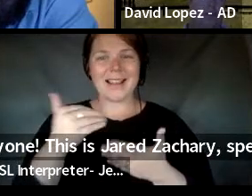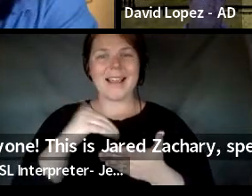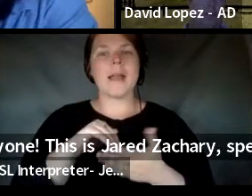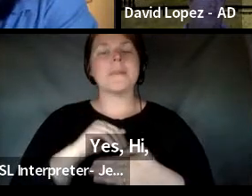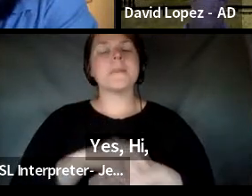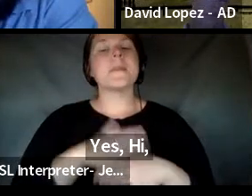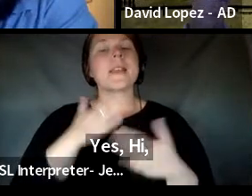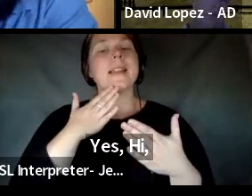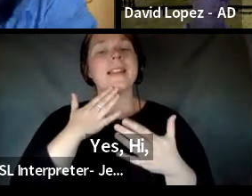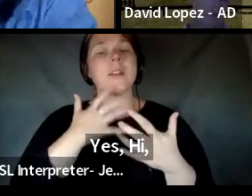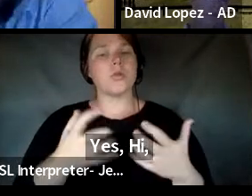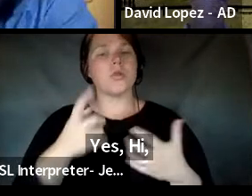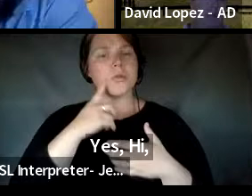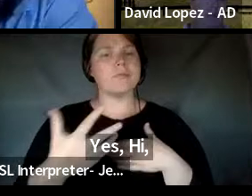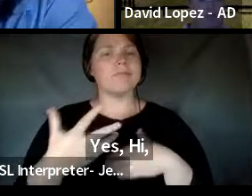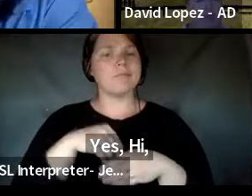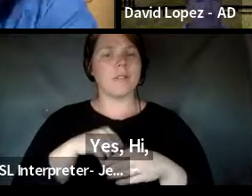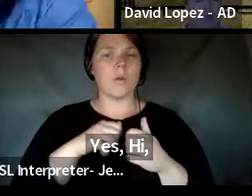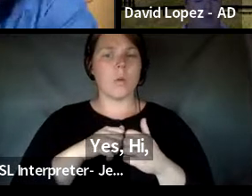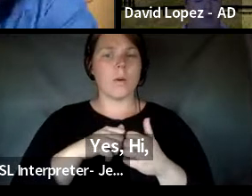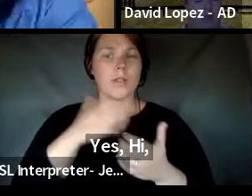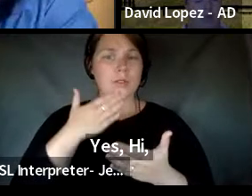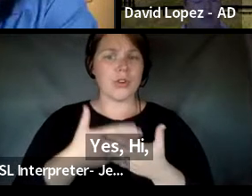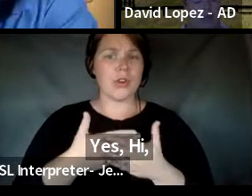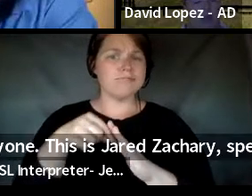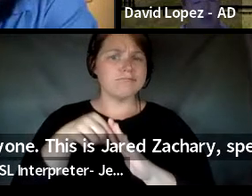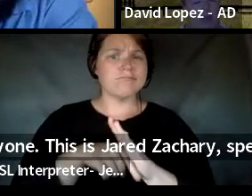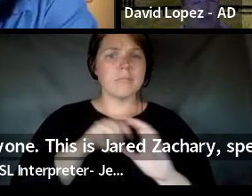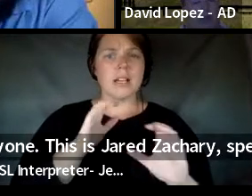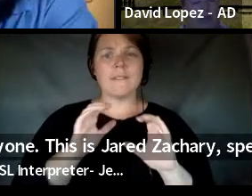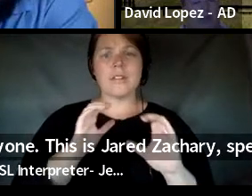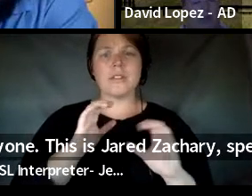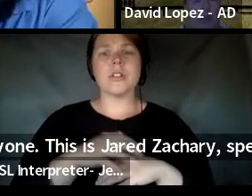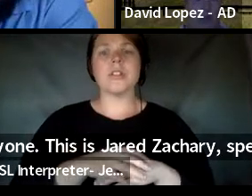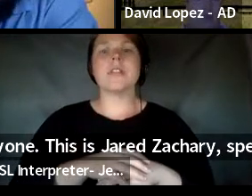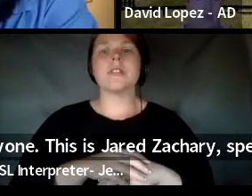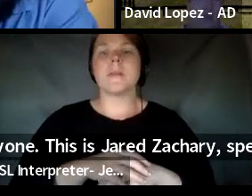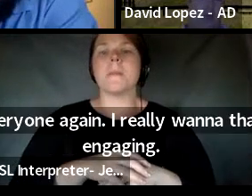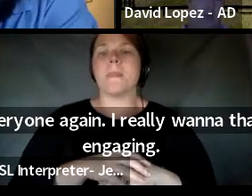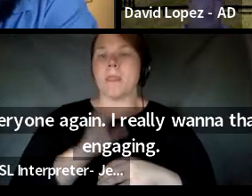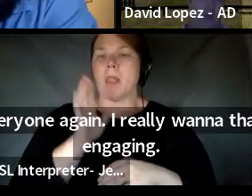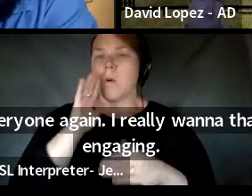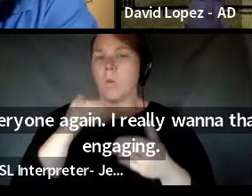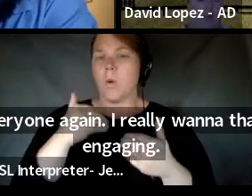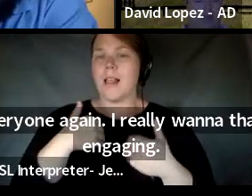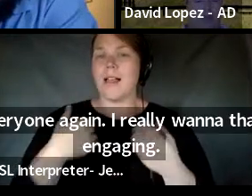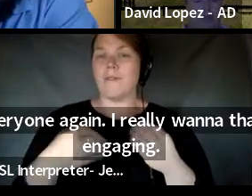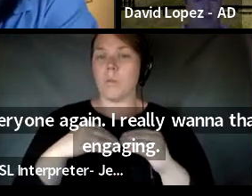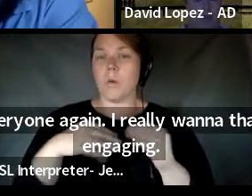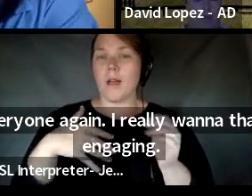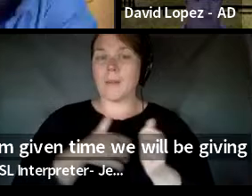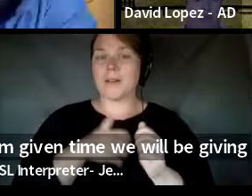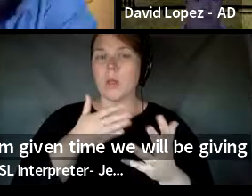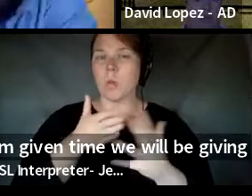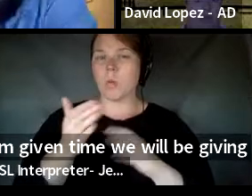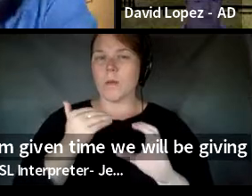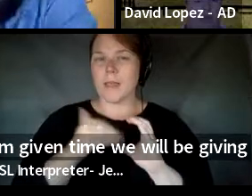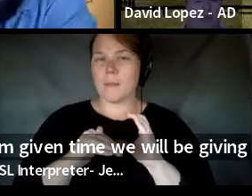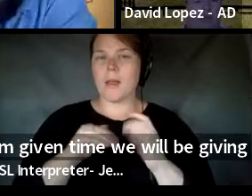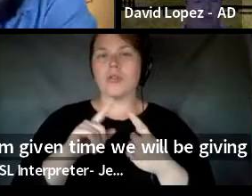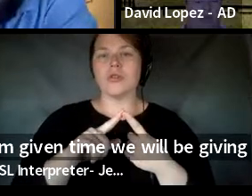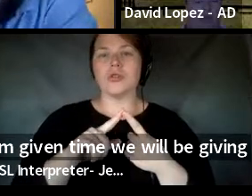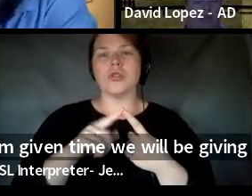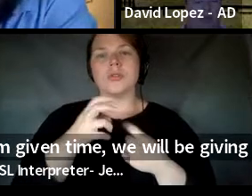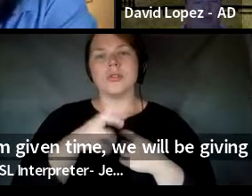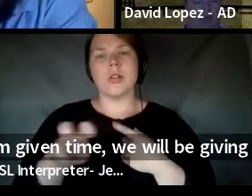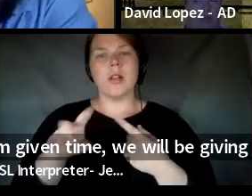for engaging in thoughtful conversations. Given time, we will be giving standing updates via email just to transition to next